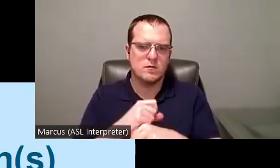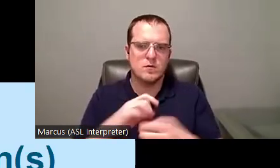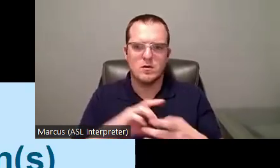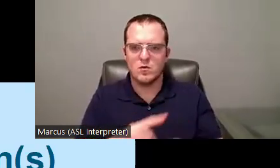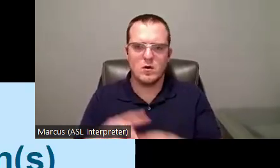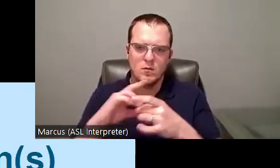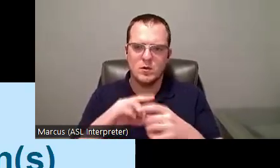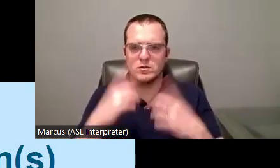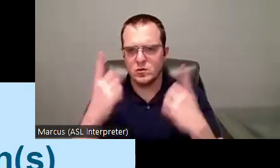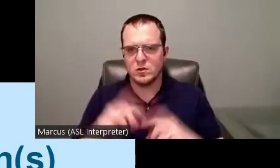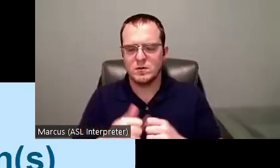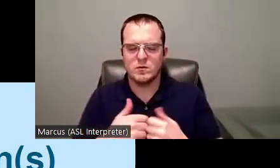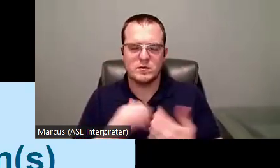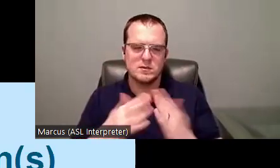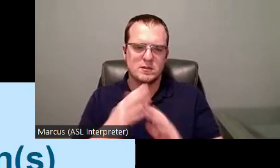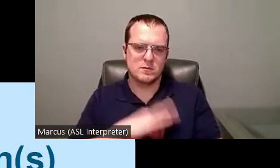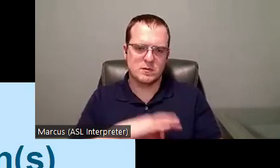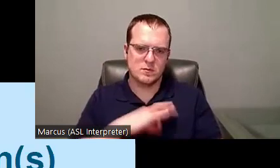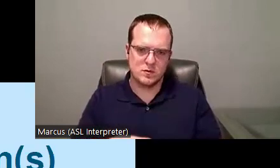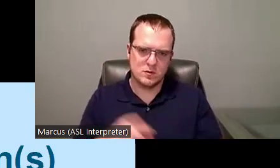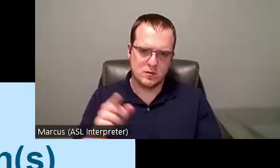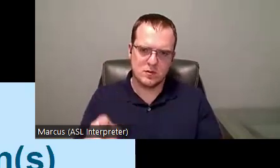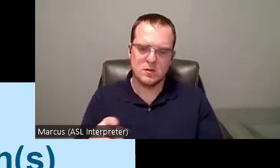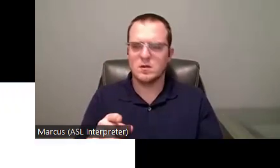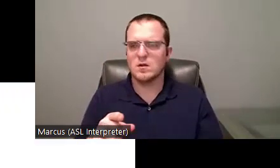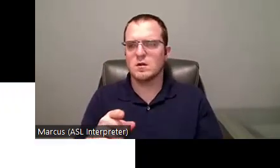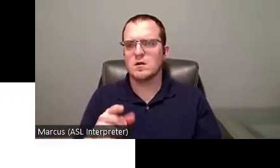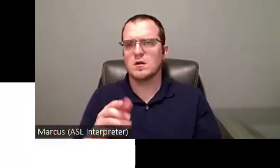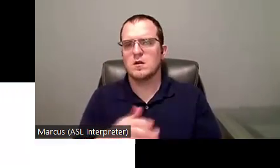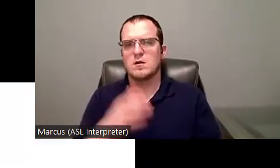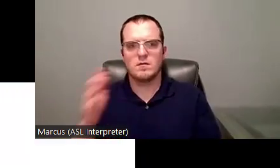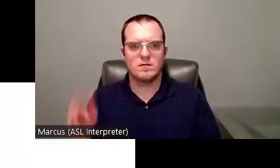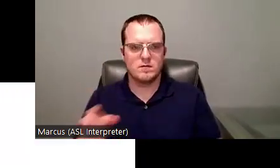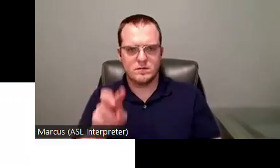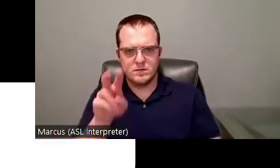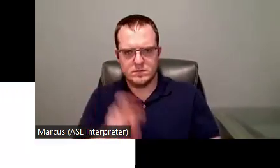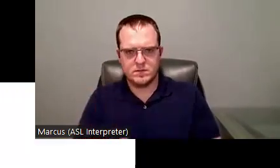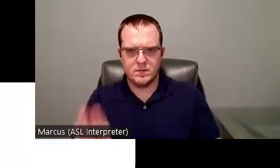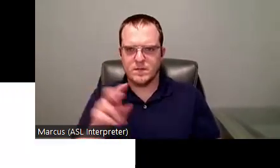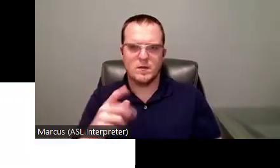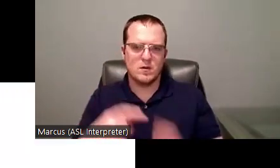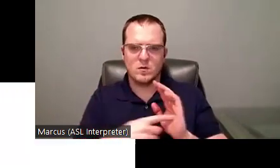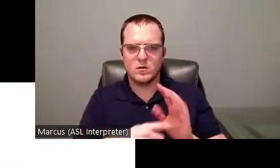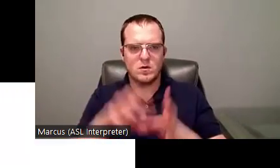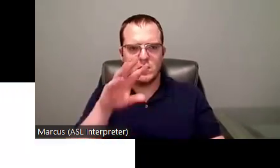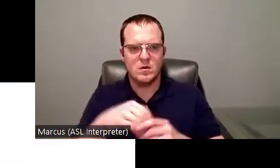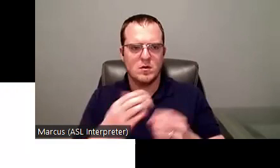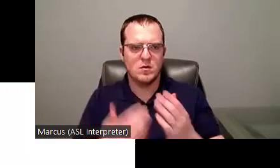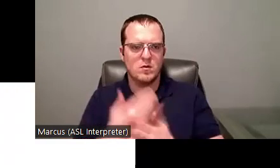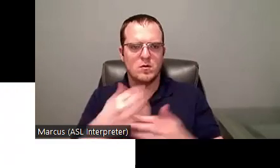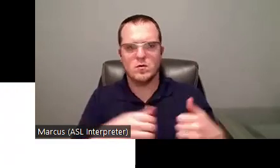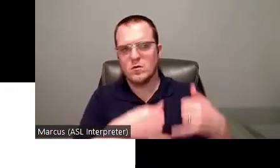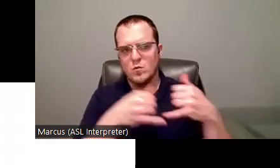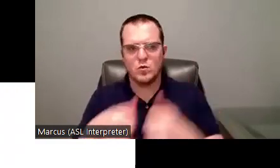cooperation agreements with the city of Pittsburgh. On the next slide, we'll show all the new awards that